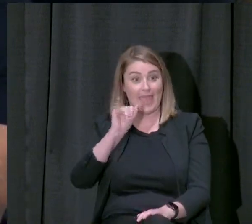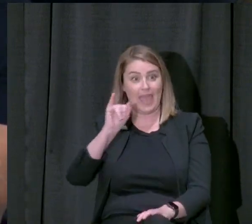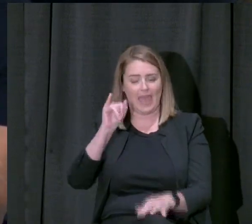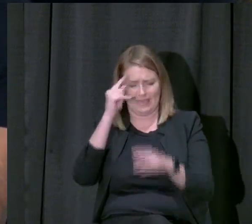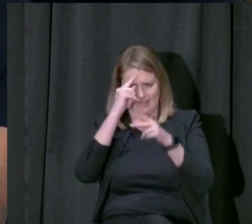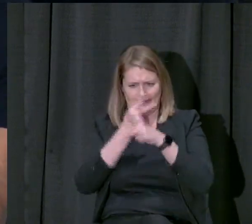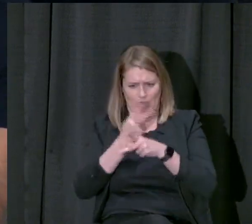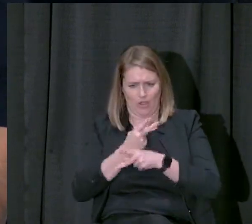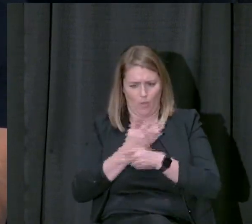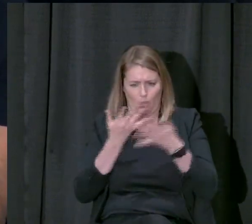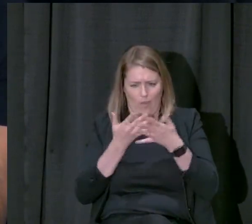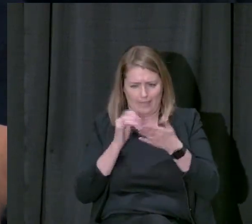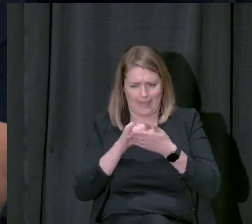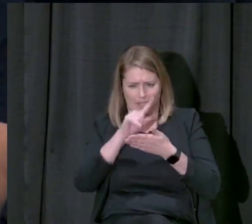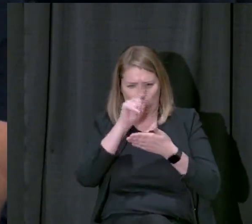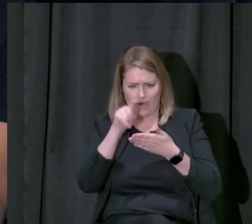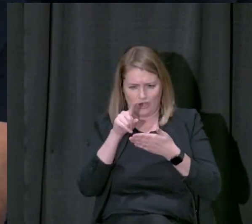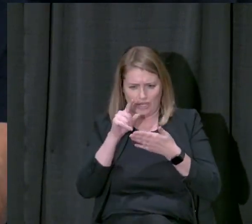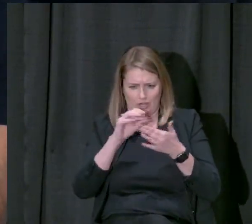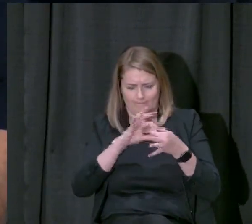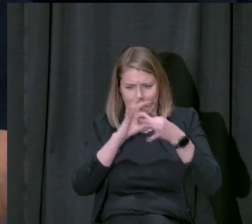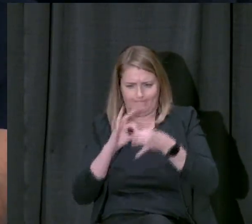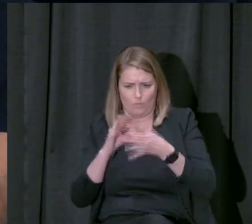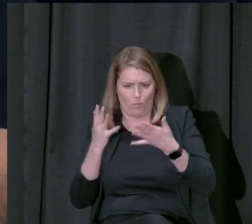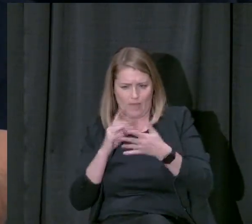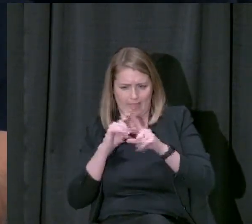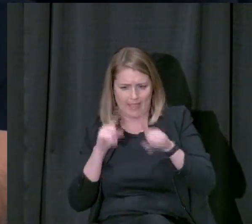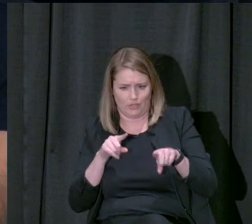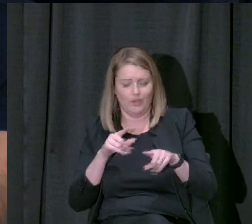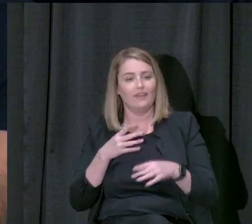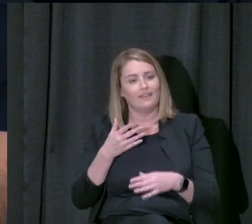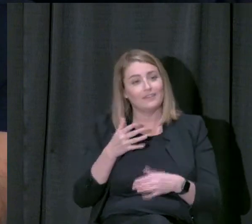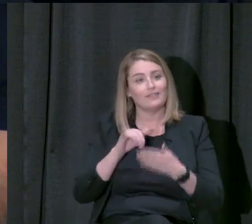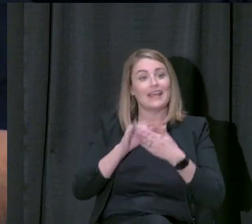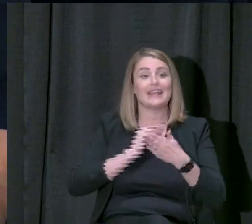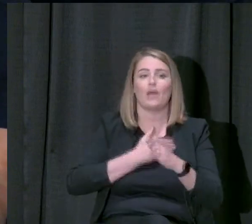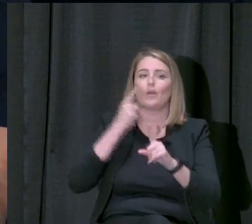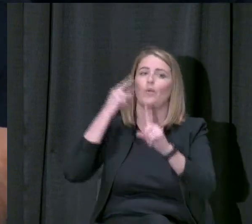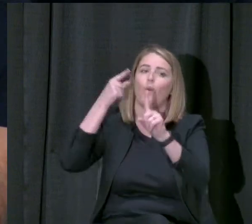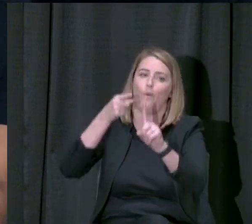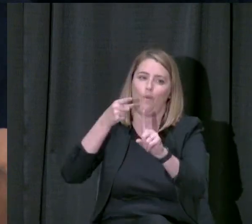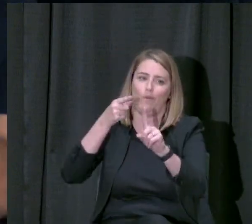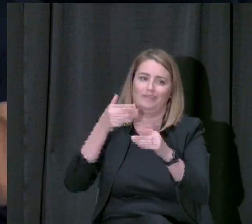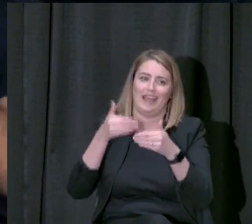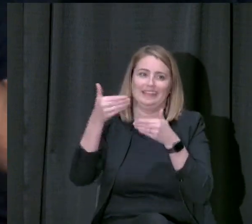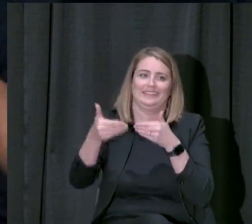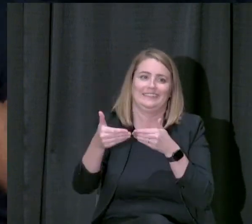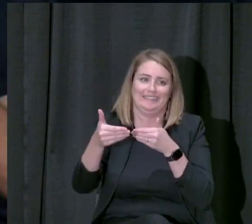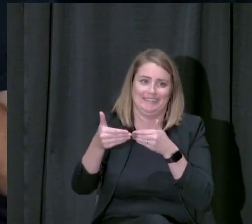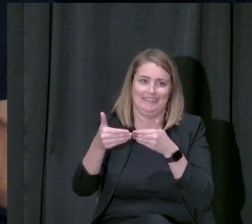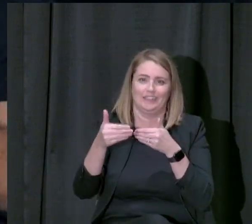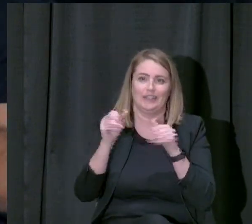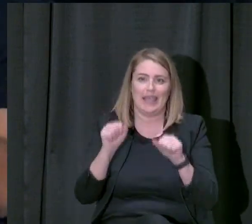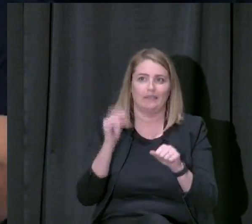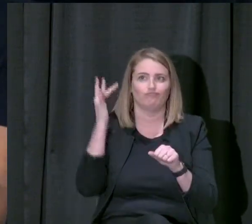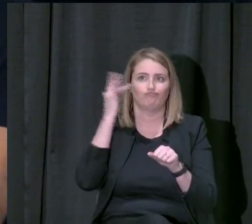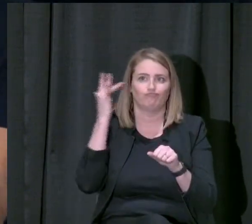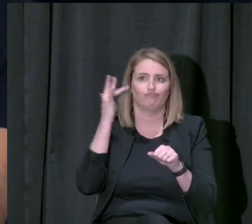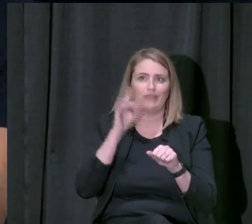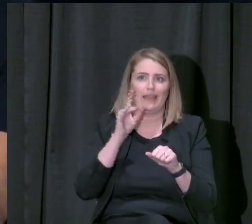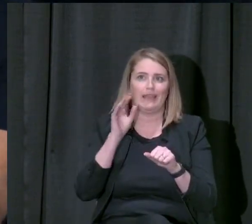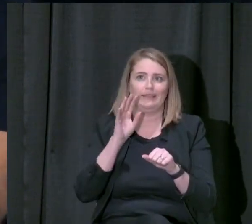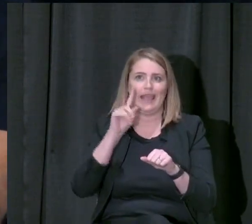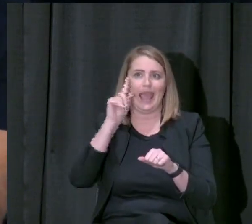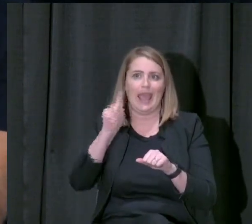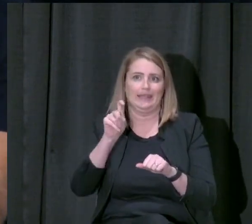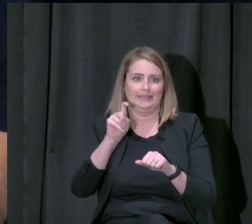the image, do the processing, and offer you the information. So that's the goal. That's the place we want to get to, and we are sort of at the beginning stages of that. Yeah. But